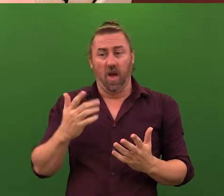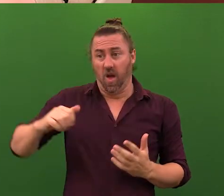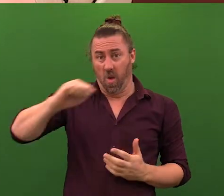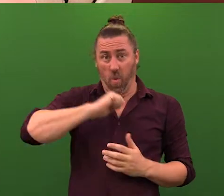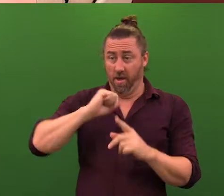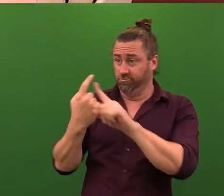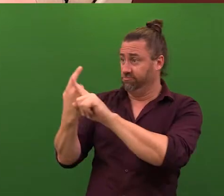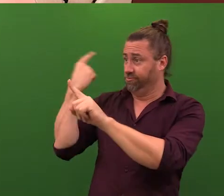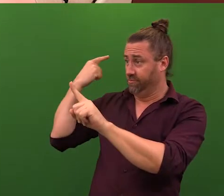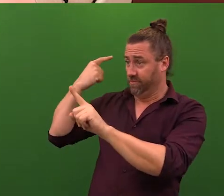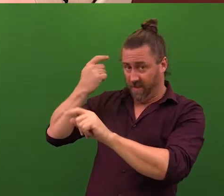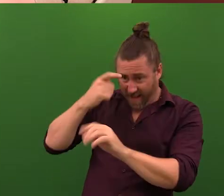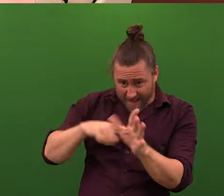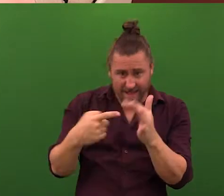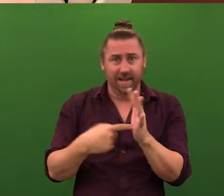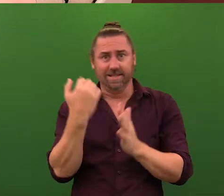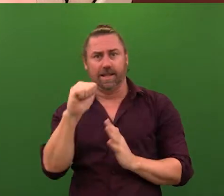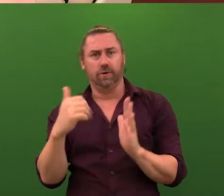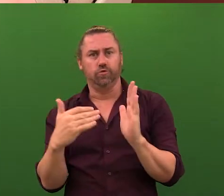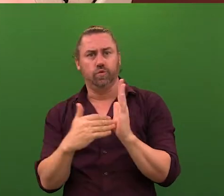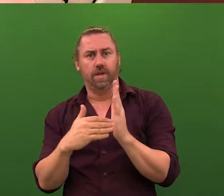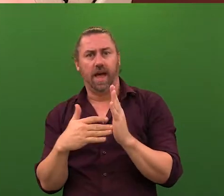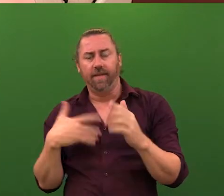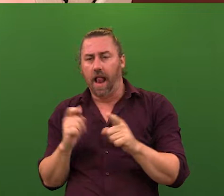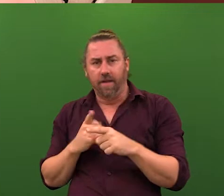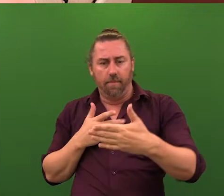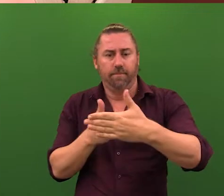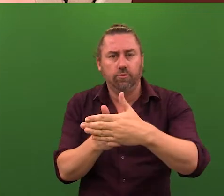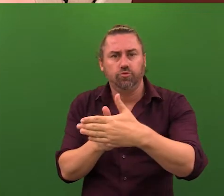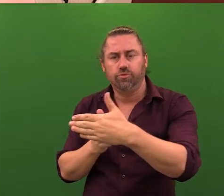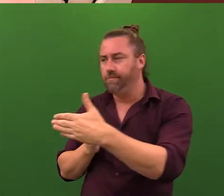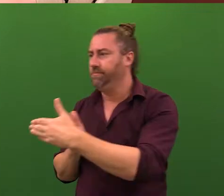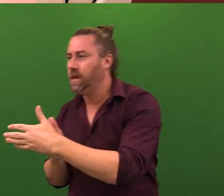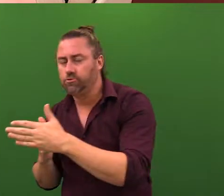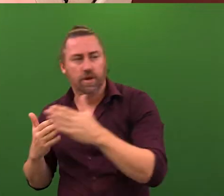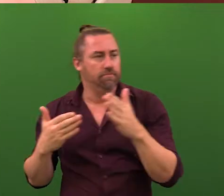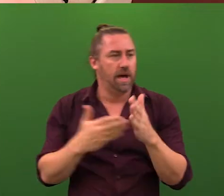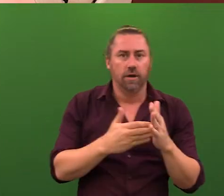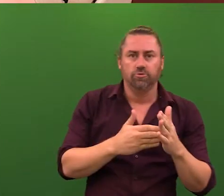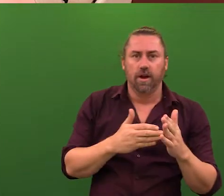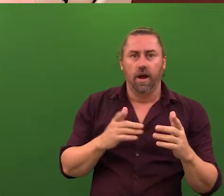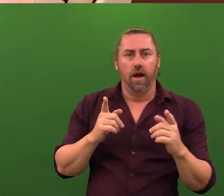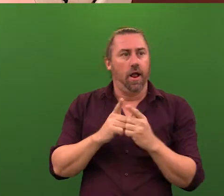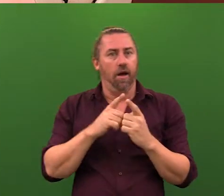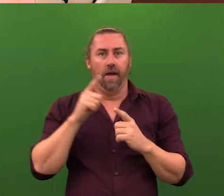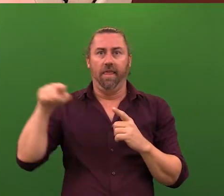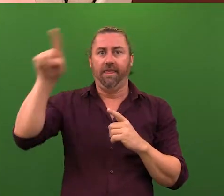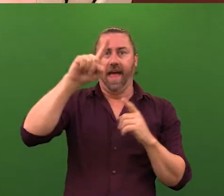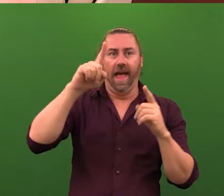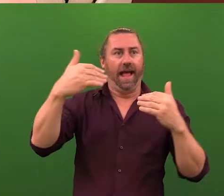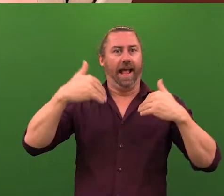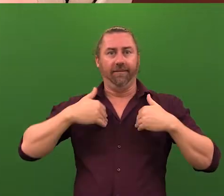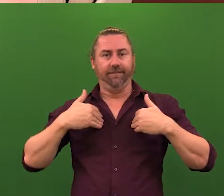we still are going through, and we've had these boundaries and these boxes put around us through the